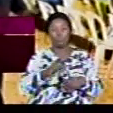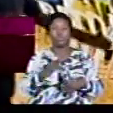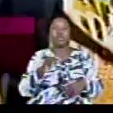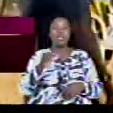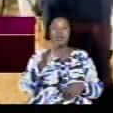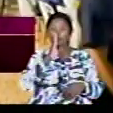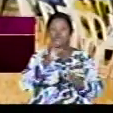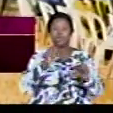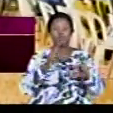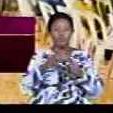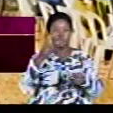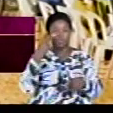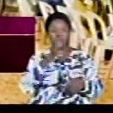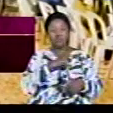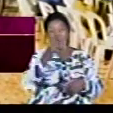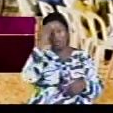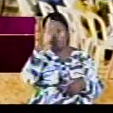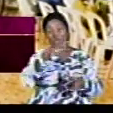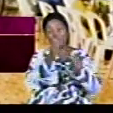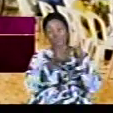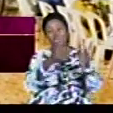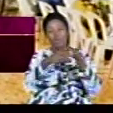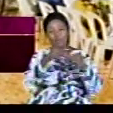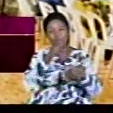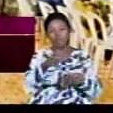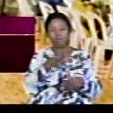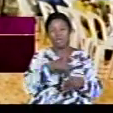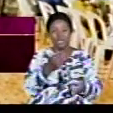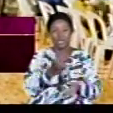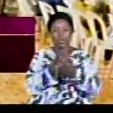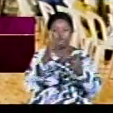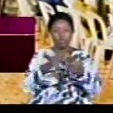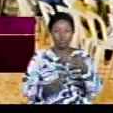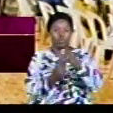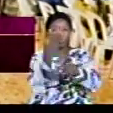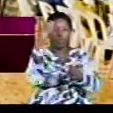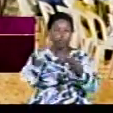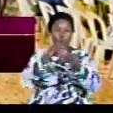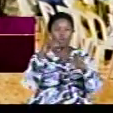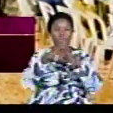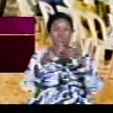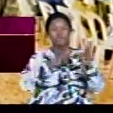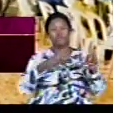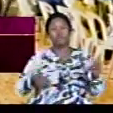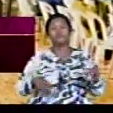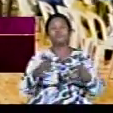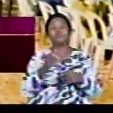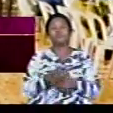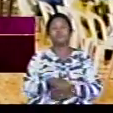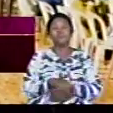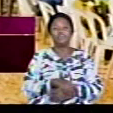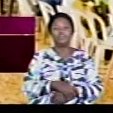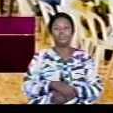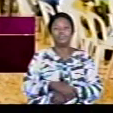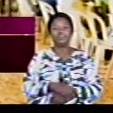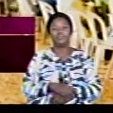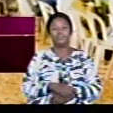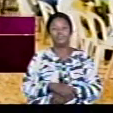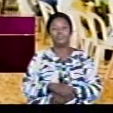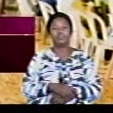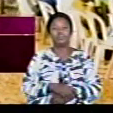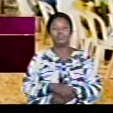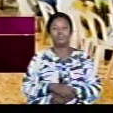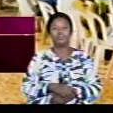And also, we'll be able to give you some gifts to enrich you to further your life with Christ. You don't want to miss it. Don't